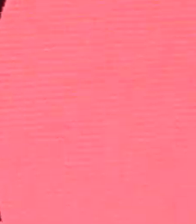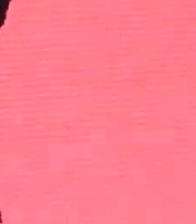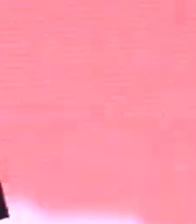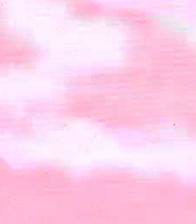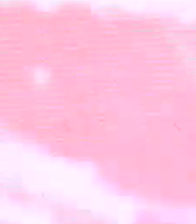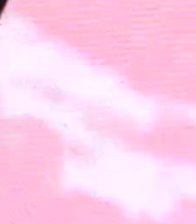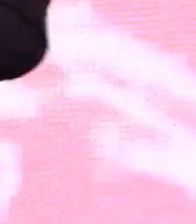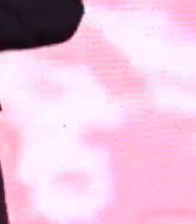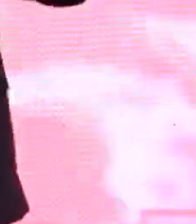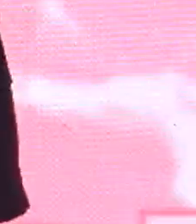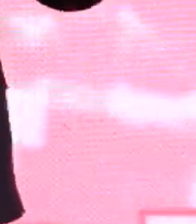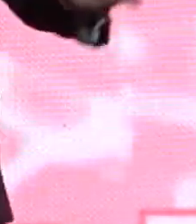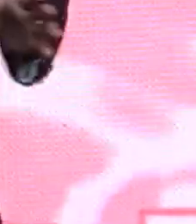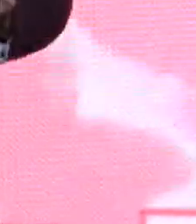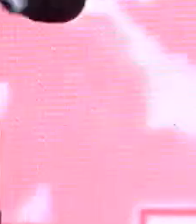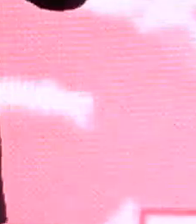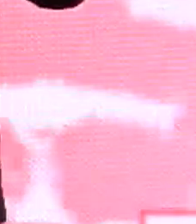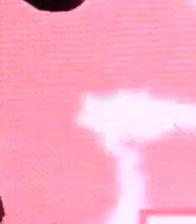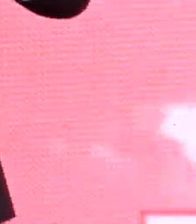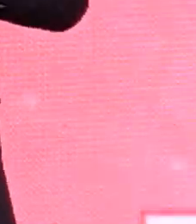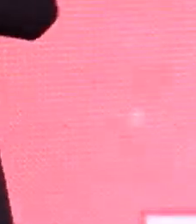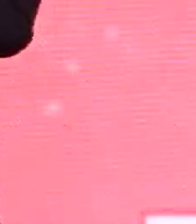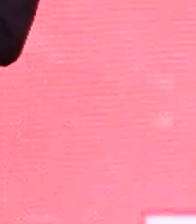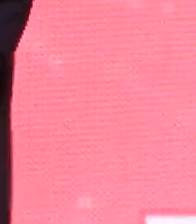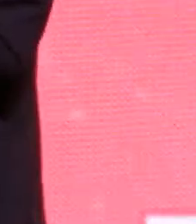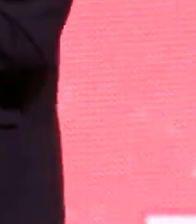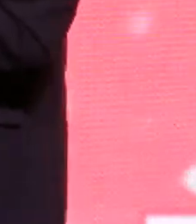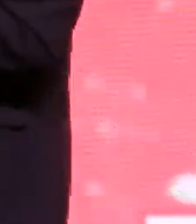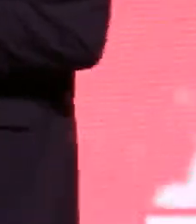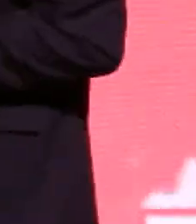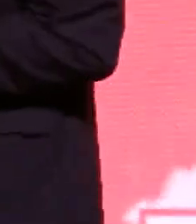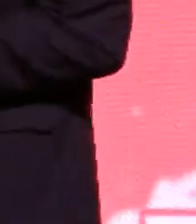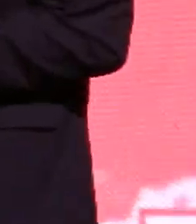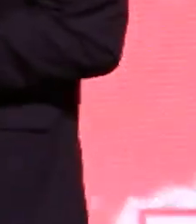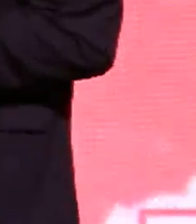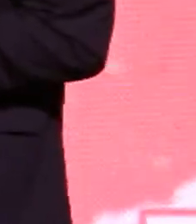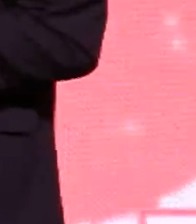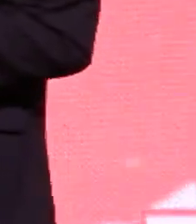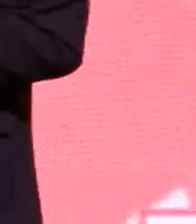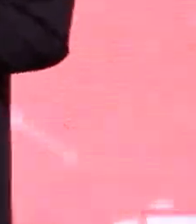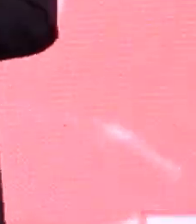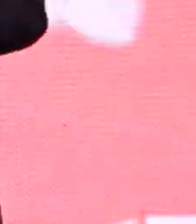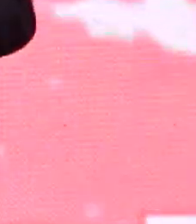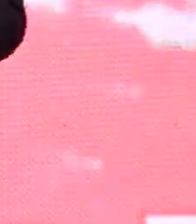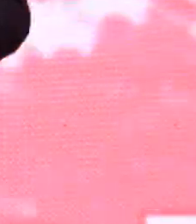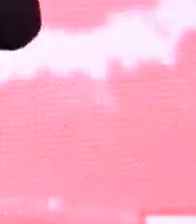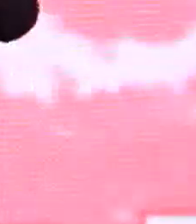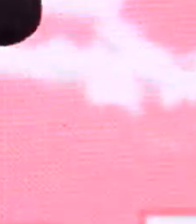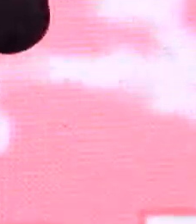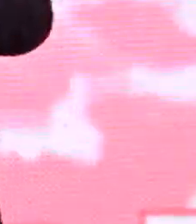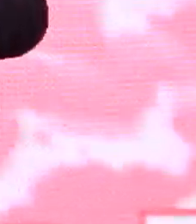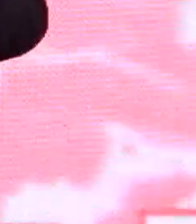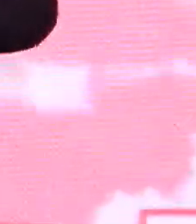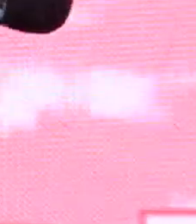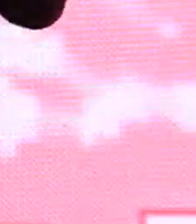through that part where we talked about the building. Now let's talk about something more human related. Yes. Our next presenter, our next